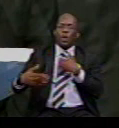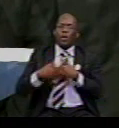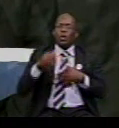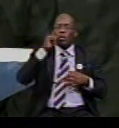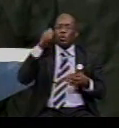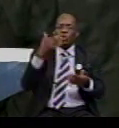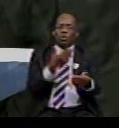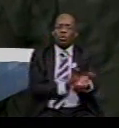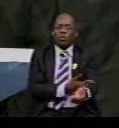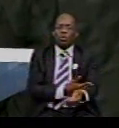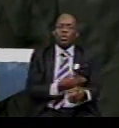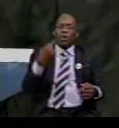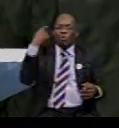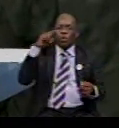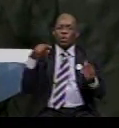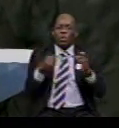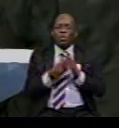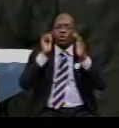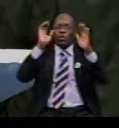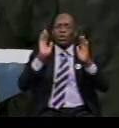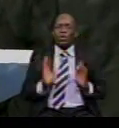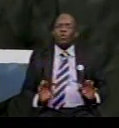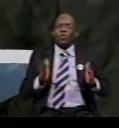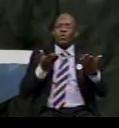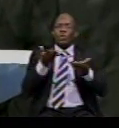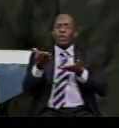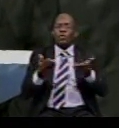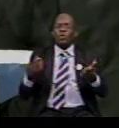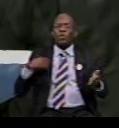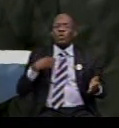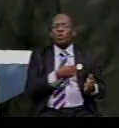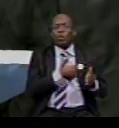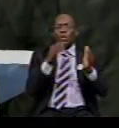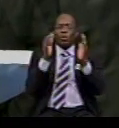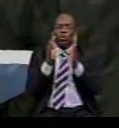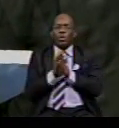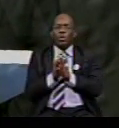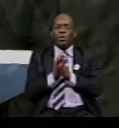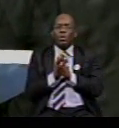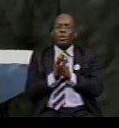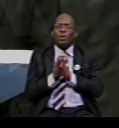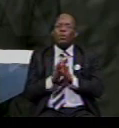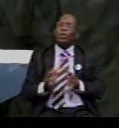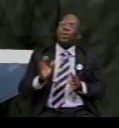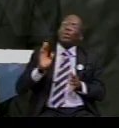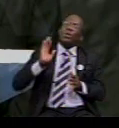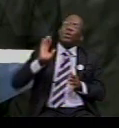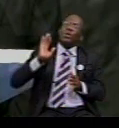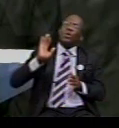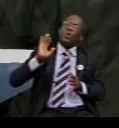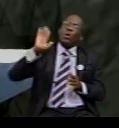this memorable service, we pray that your glorious hand,